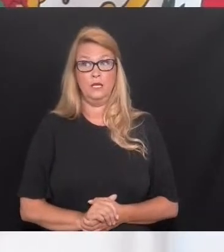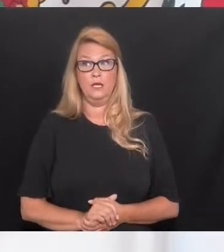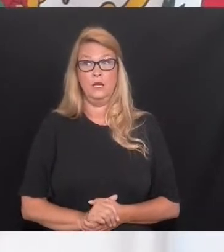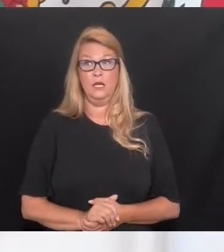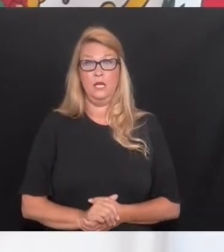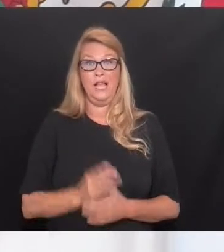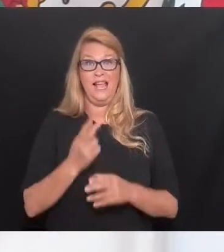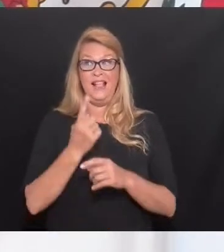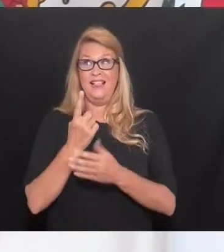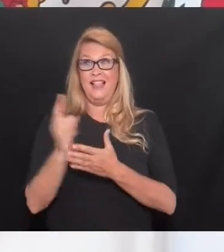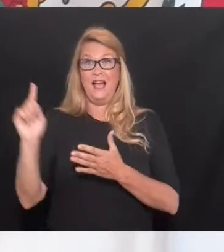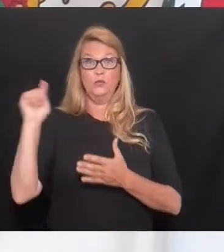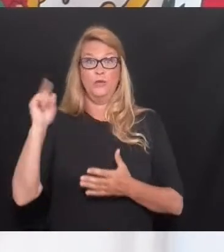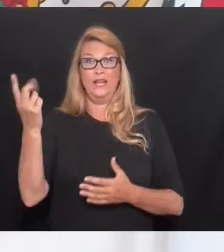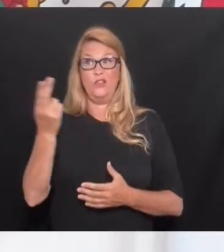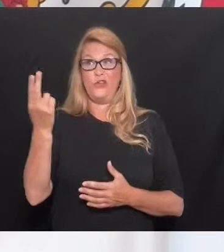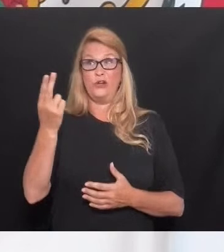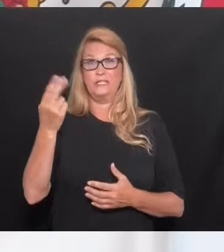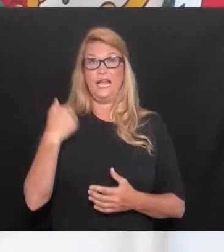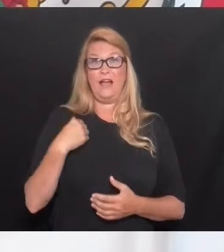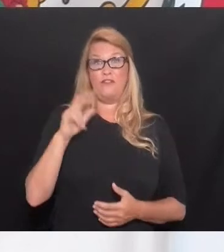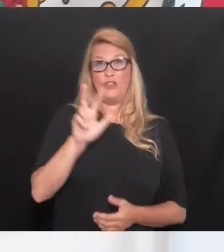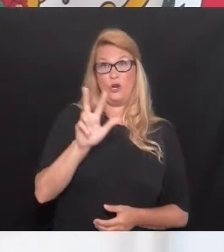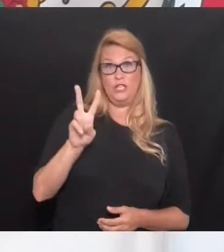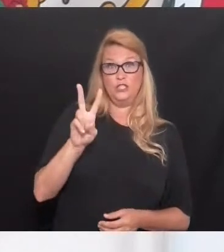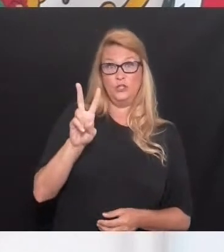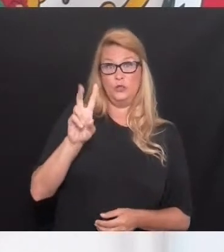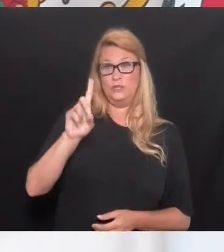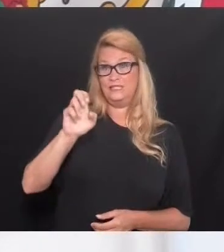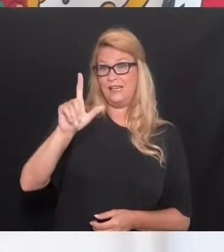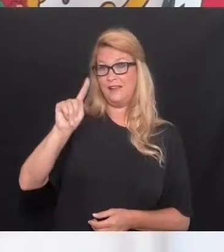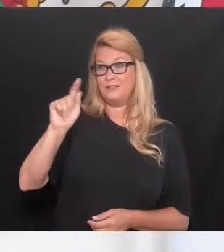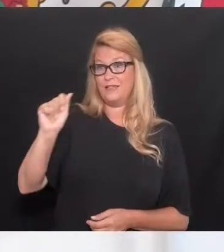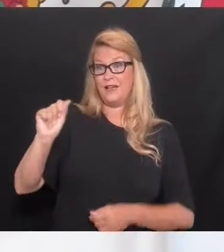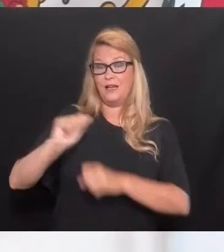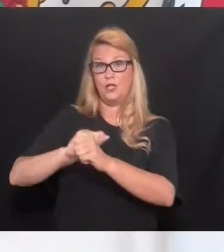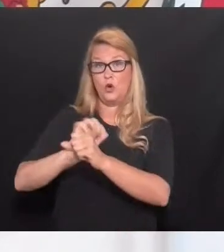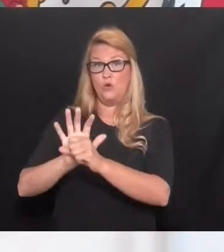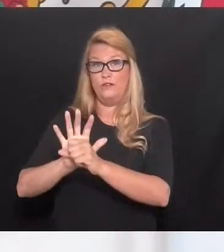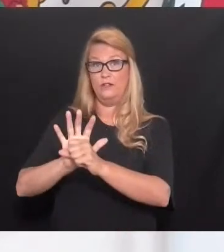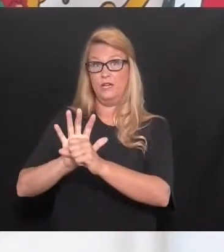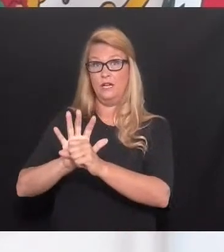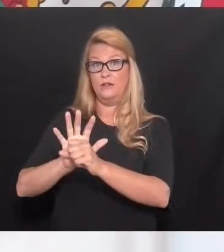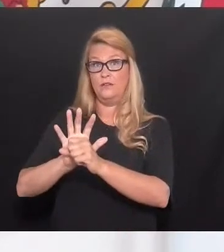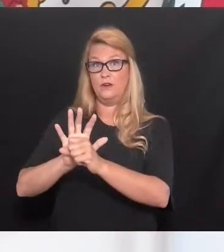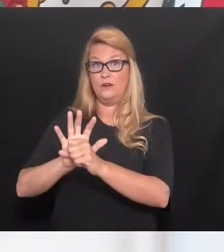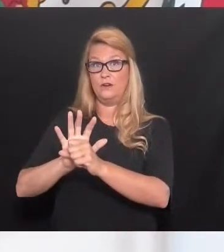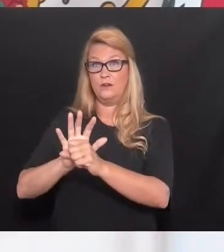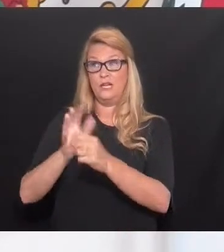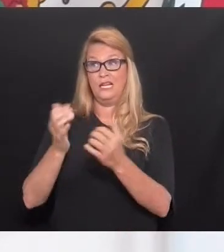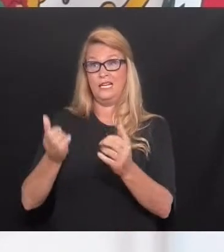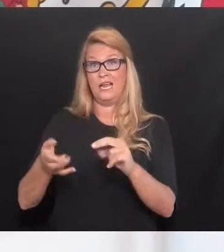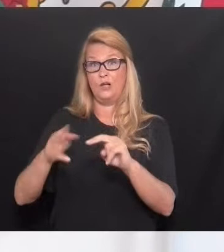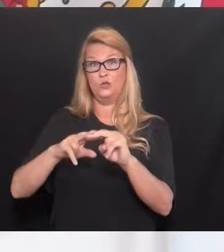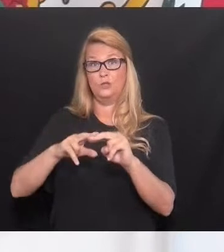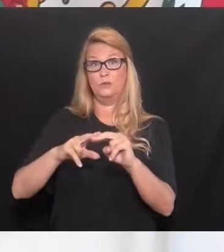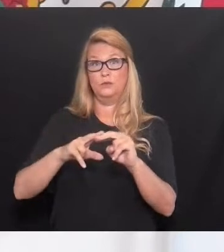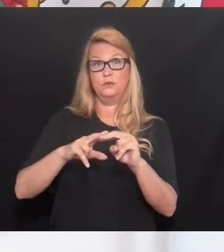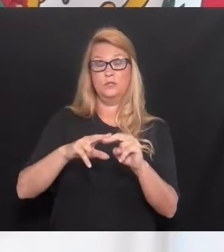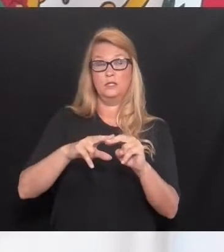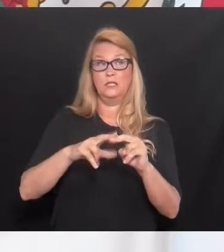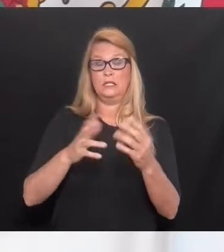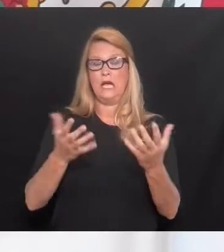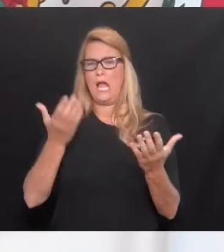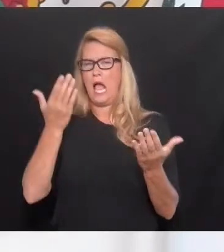on last Thursday, you know, and at that point in time, we had jumped from maybe 22 to 32. I